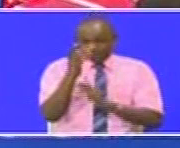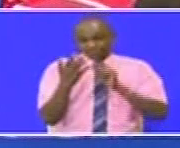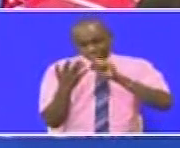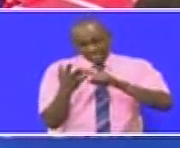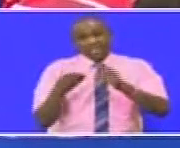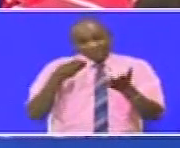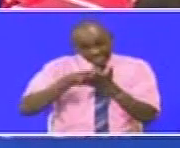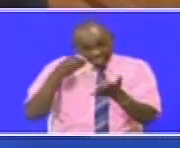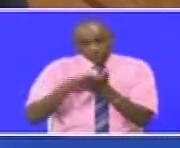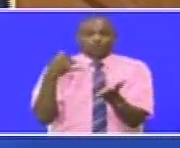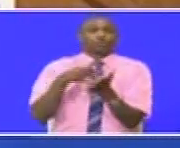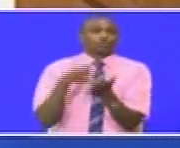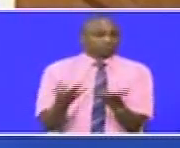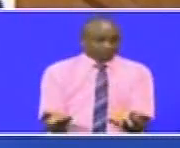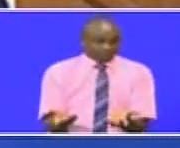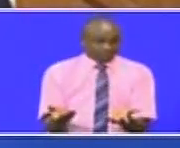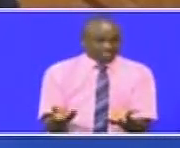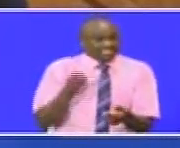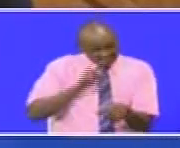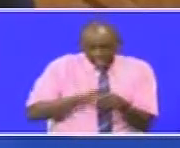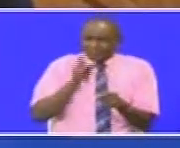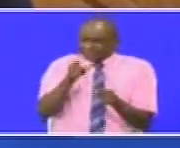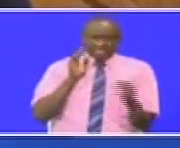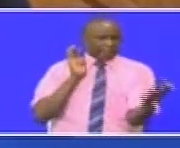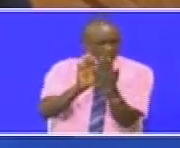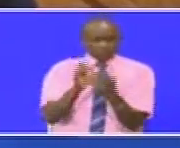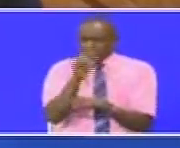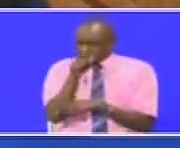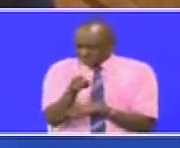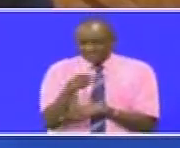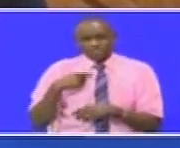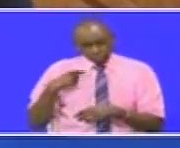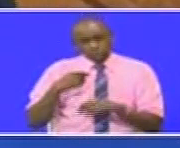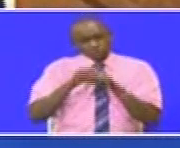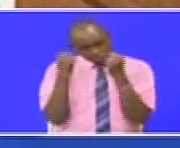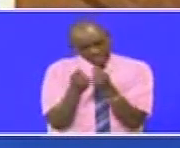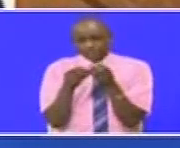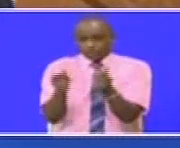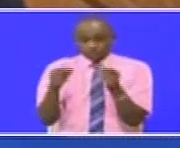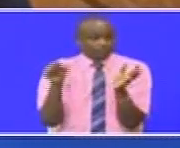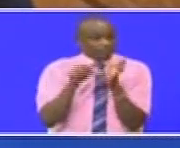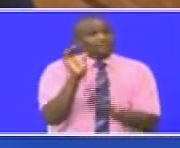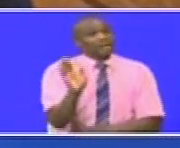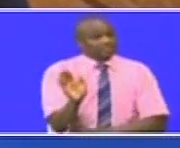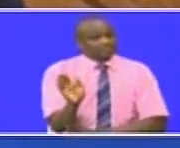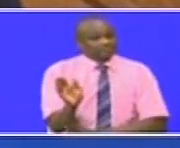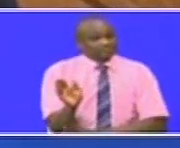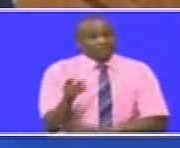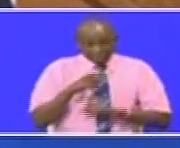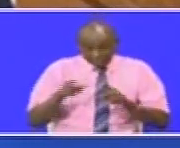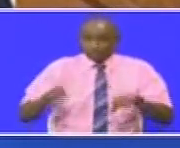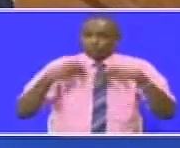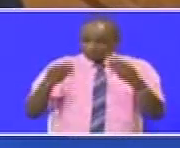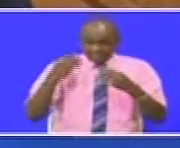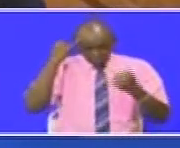and financial inclusion. We're trying to use this approach really to unlock societal solutions by